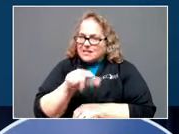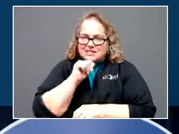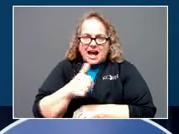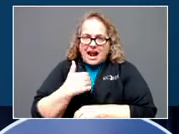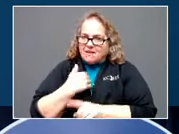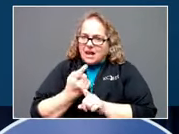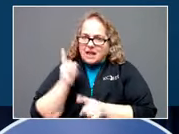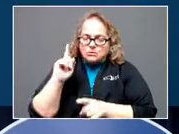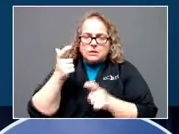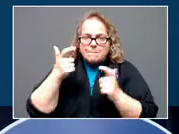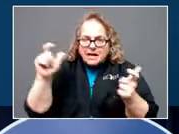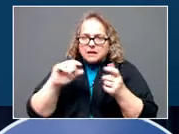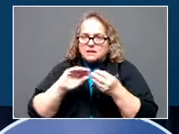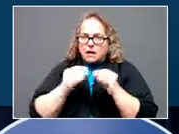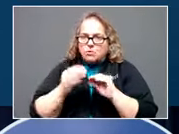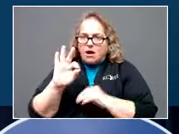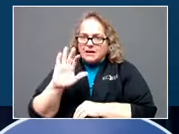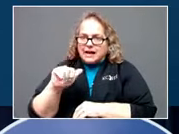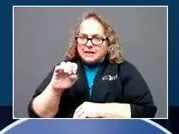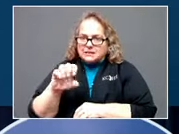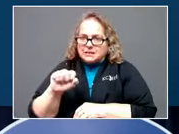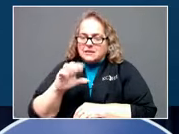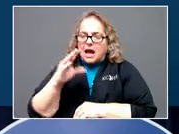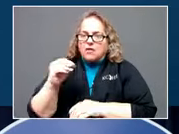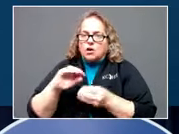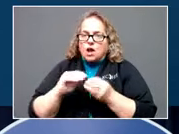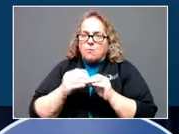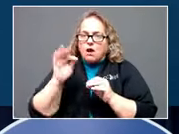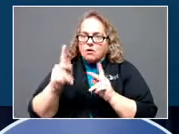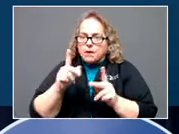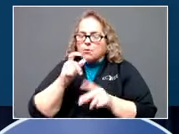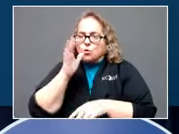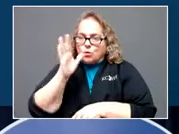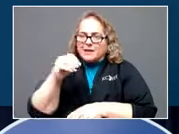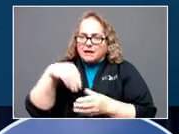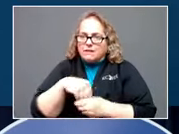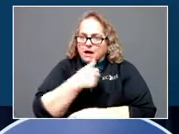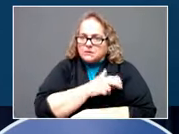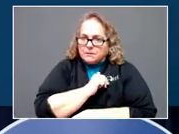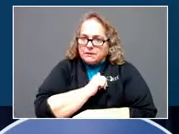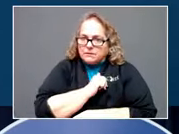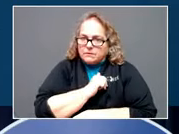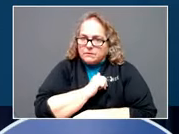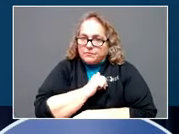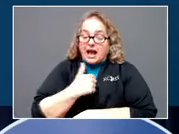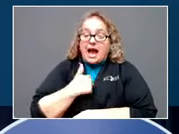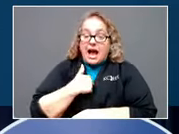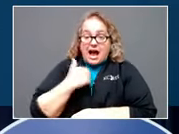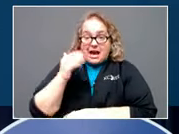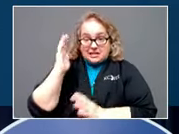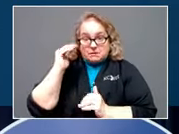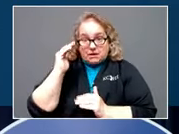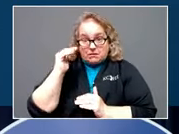cases and the amount of individuals who will end up in the hospital. I expect Omicron, by percentage, will